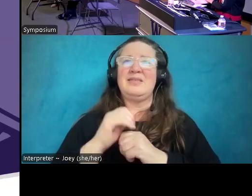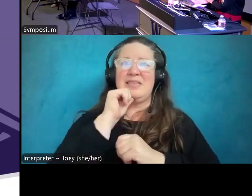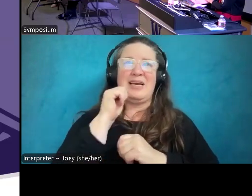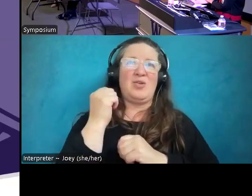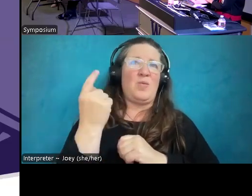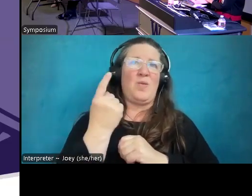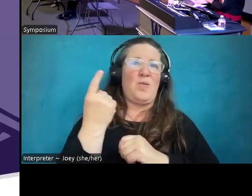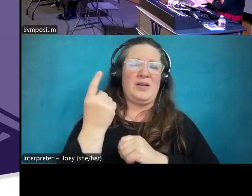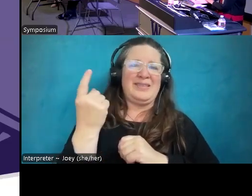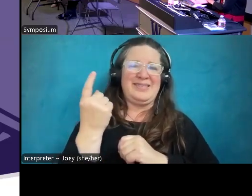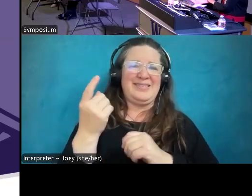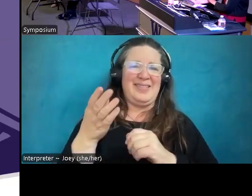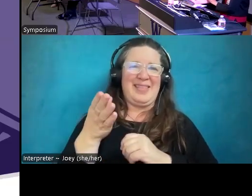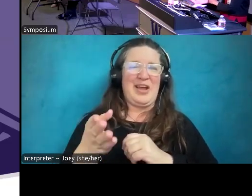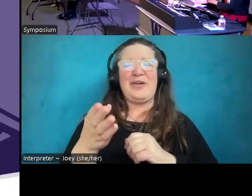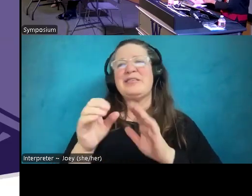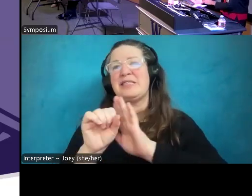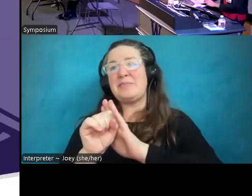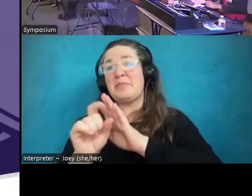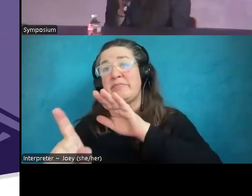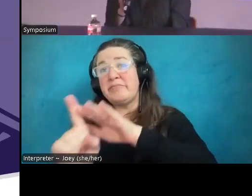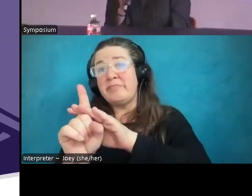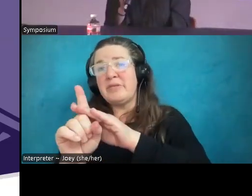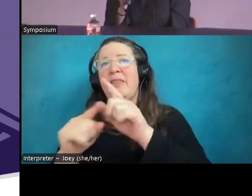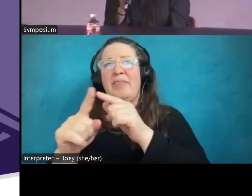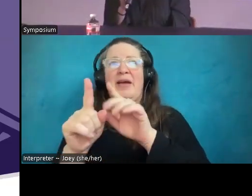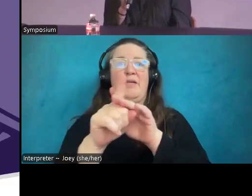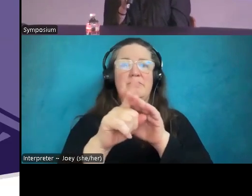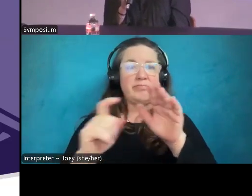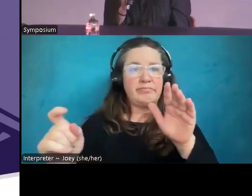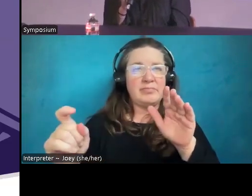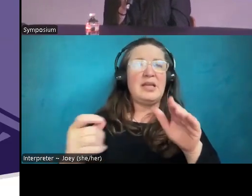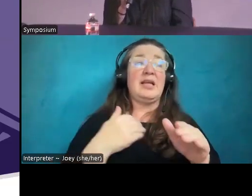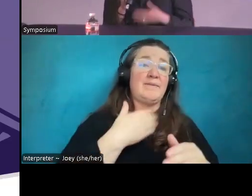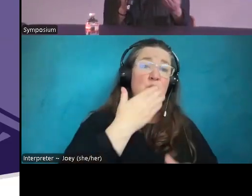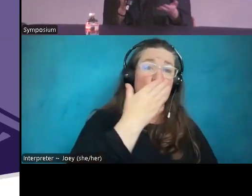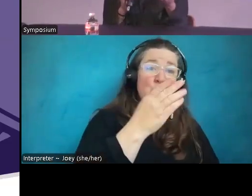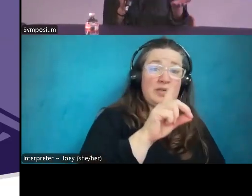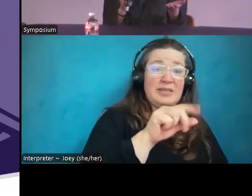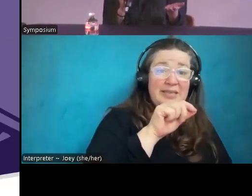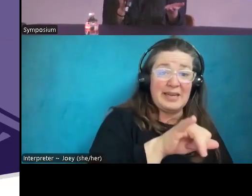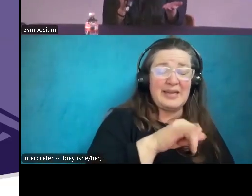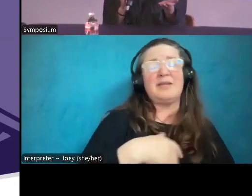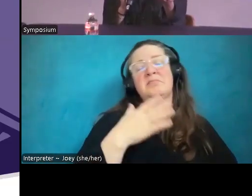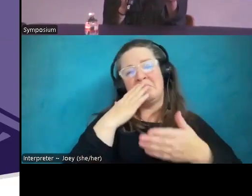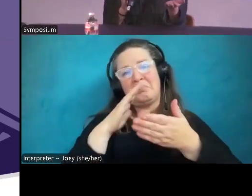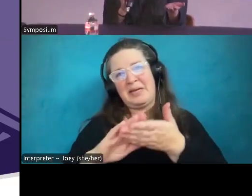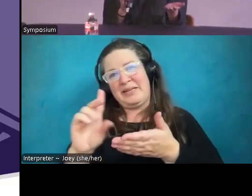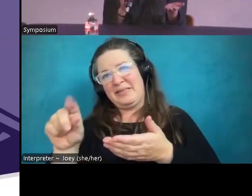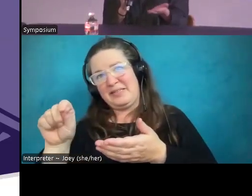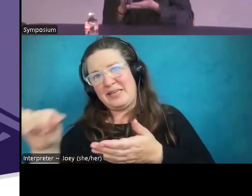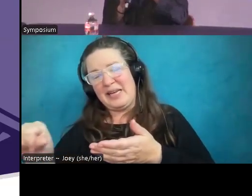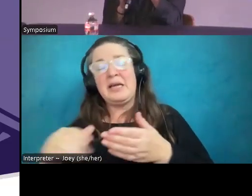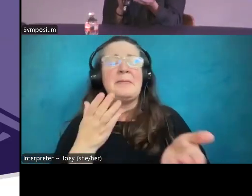aren't always there. They come and they go. You have good days and bad days. And so maybe one day when you have a conversation with 2 friends, you don't notice